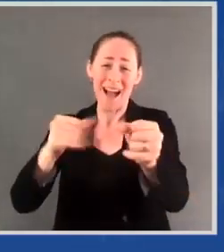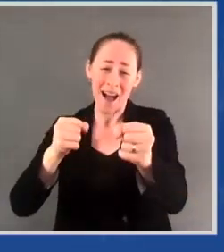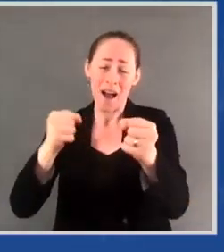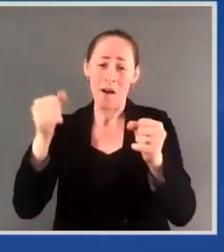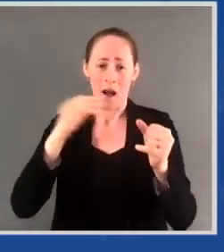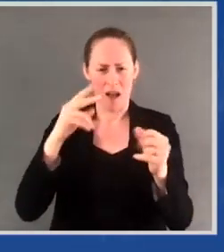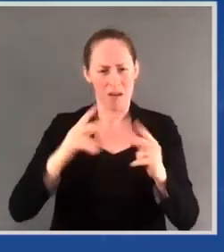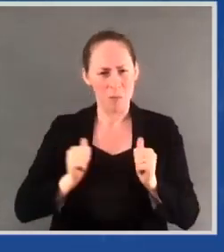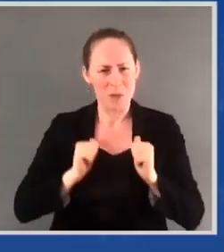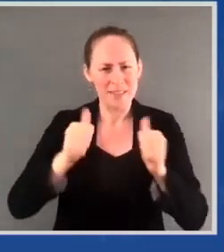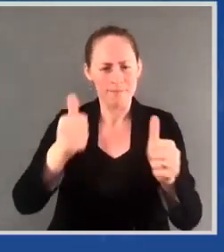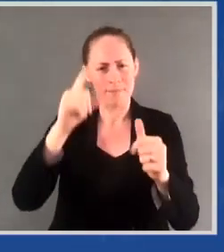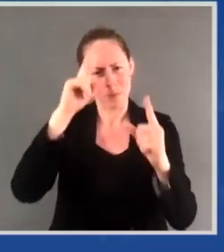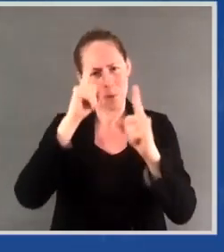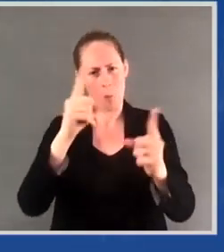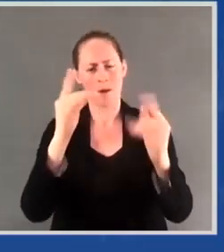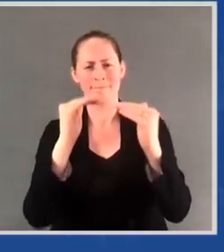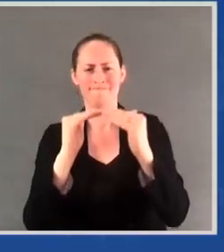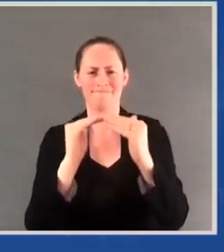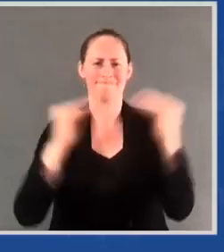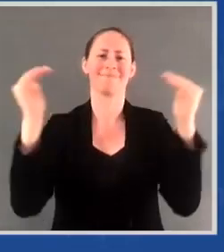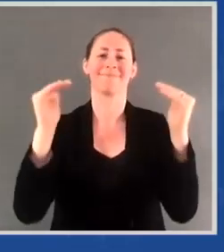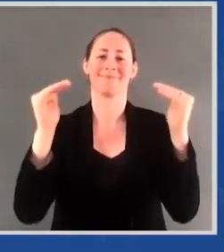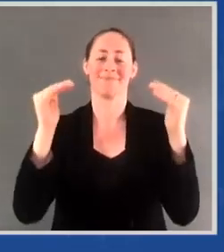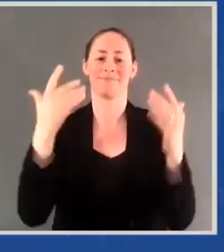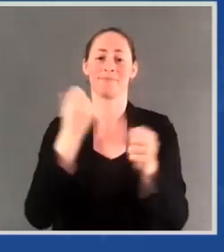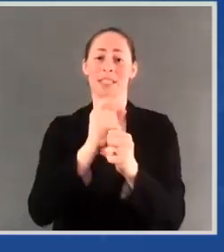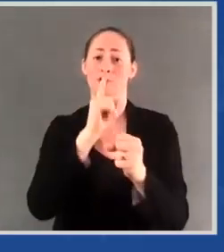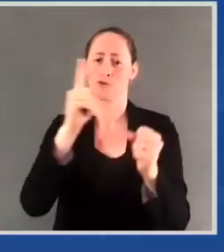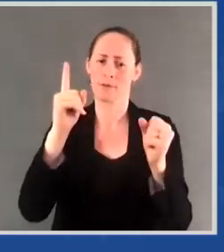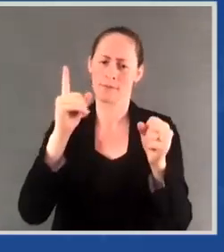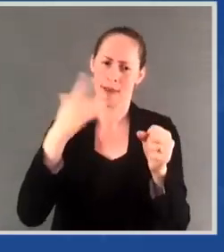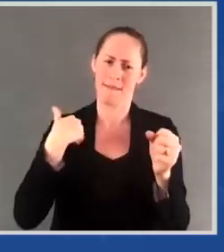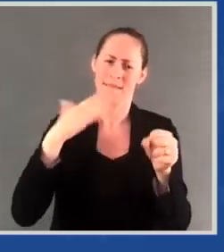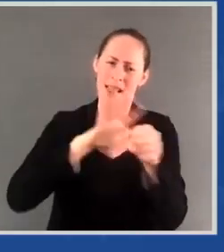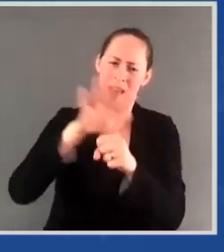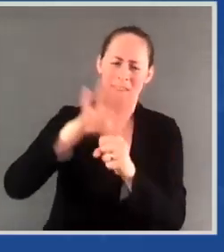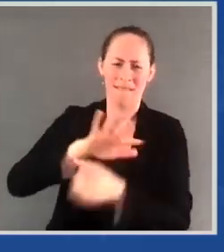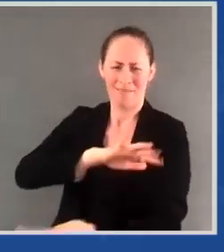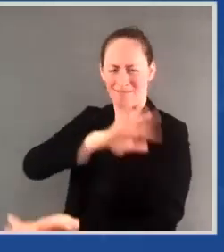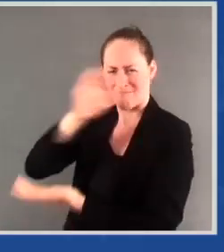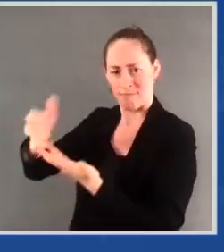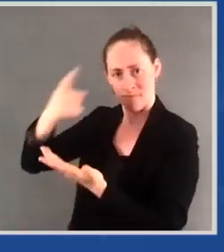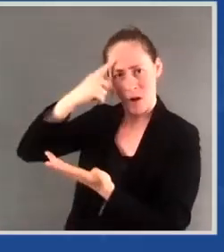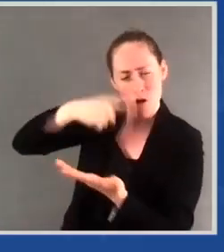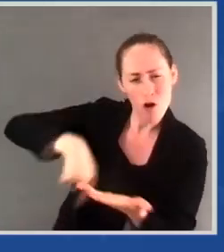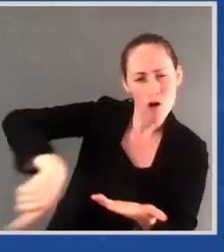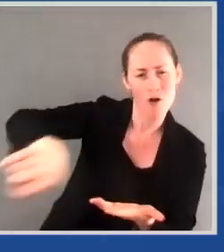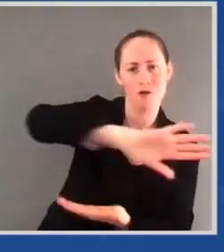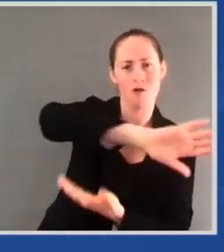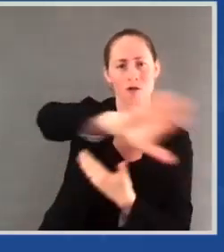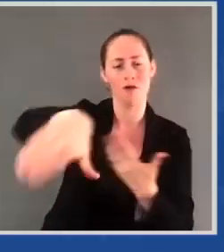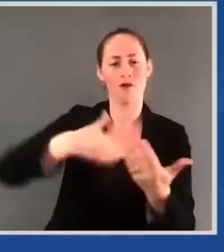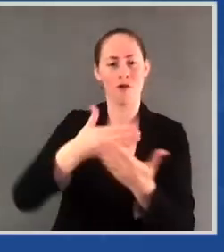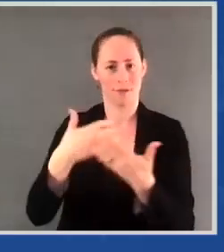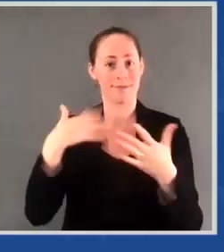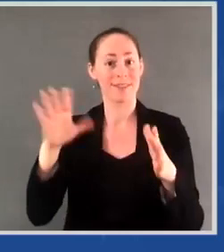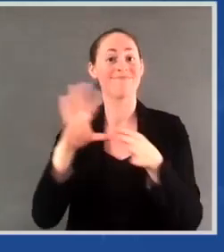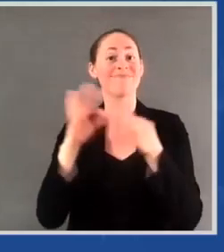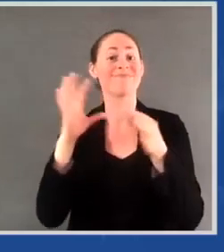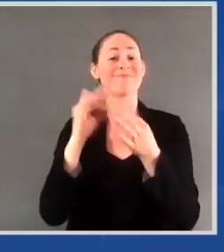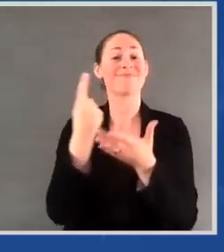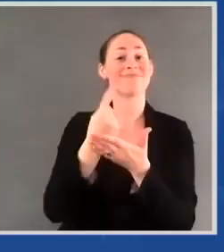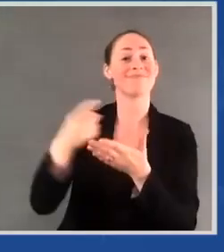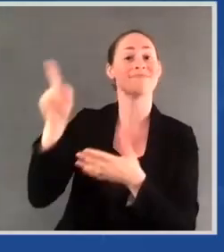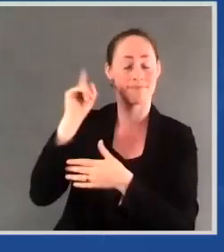We secured enough vaccine supply for every American. And as I announced last week during my visit to Europe, we are now